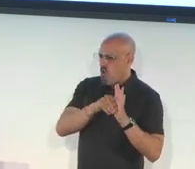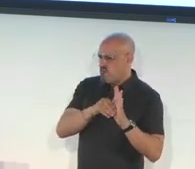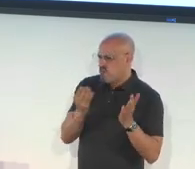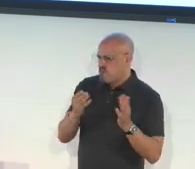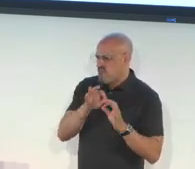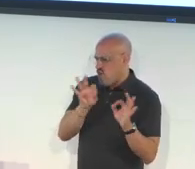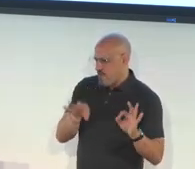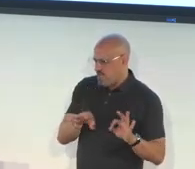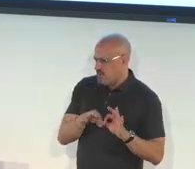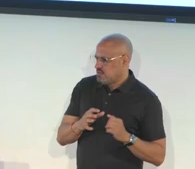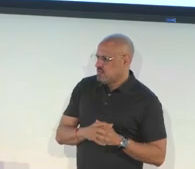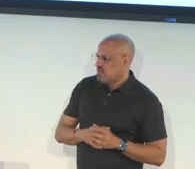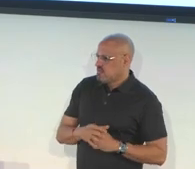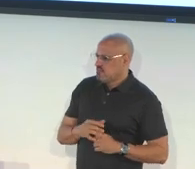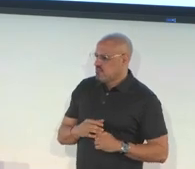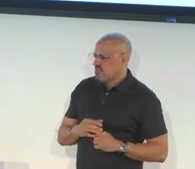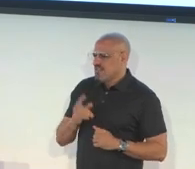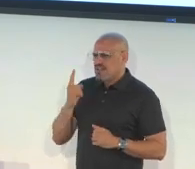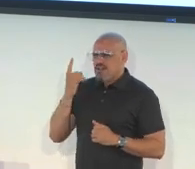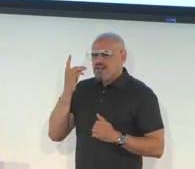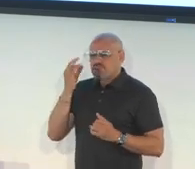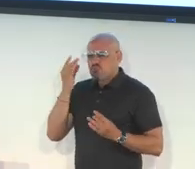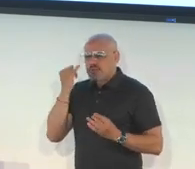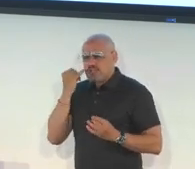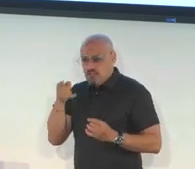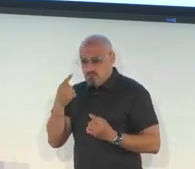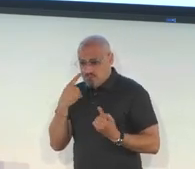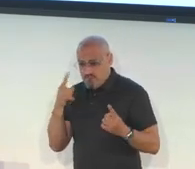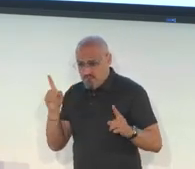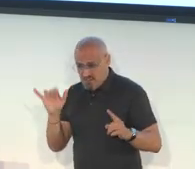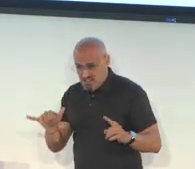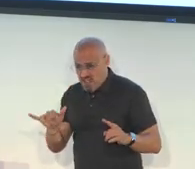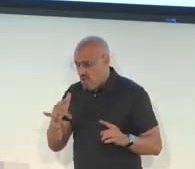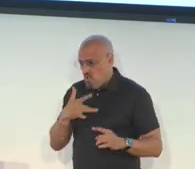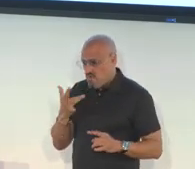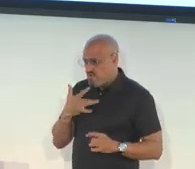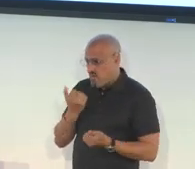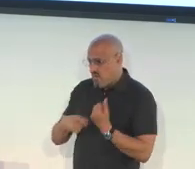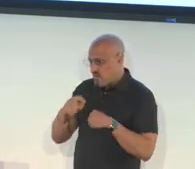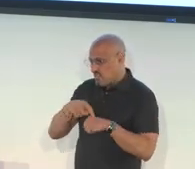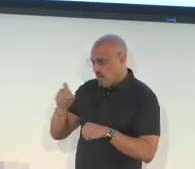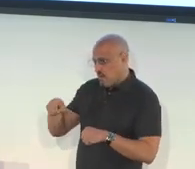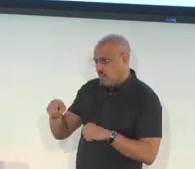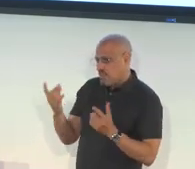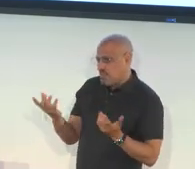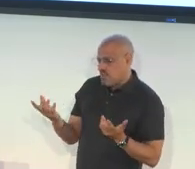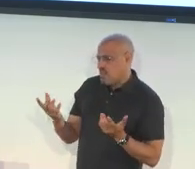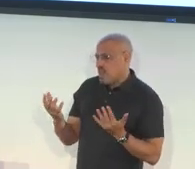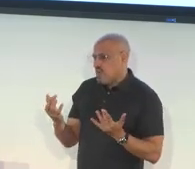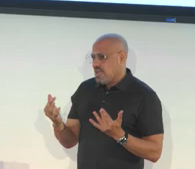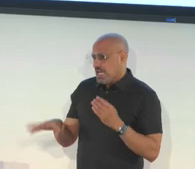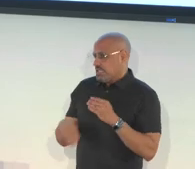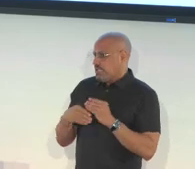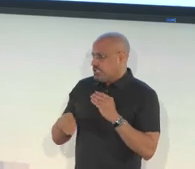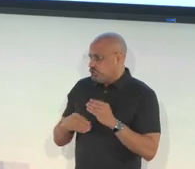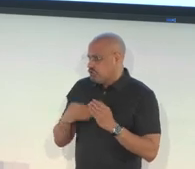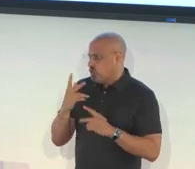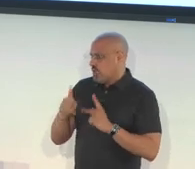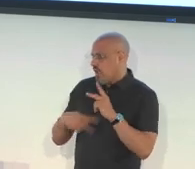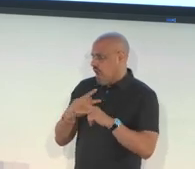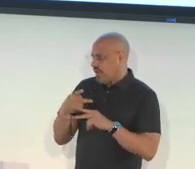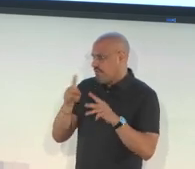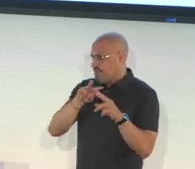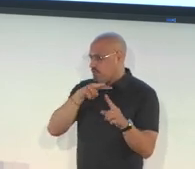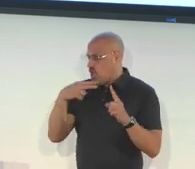wondering if you've found that that was effective, or if you've ever felt that there was a need for an additional type of